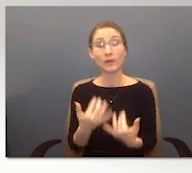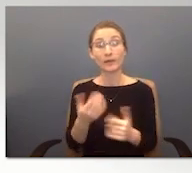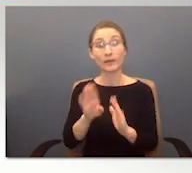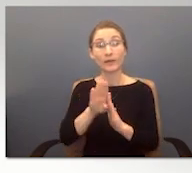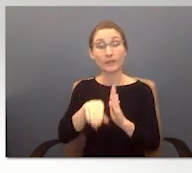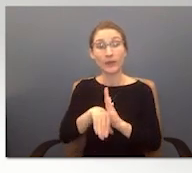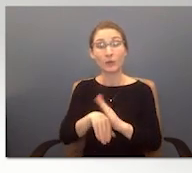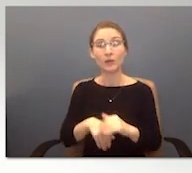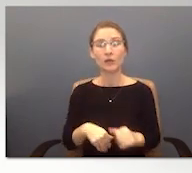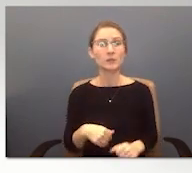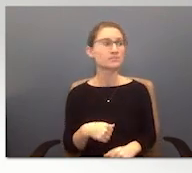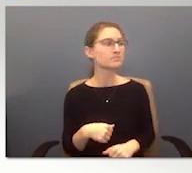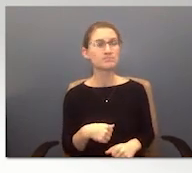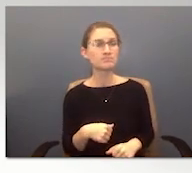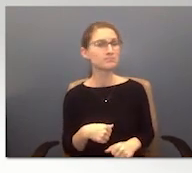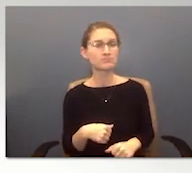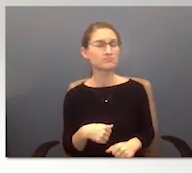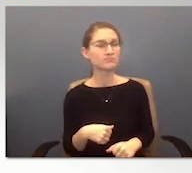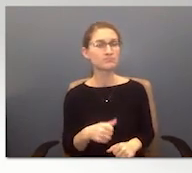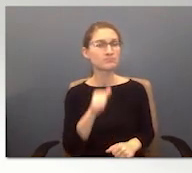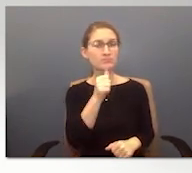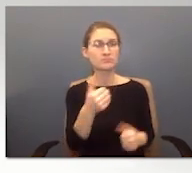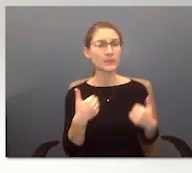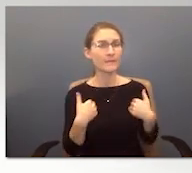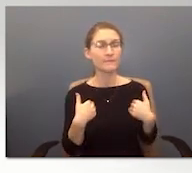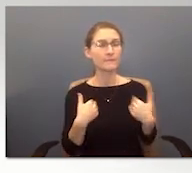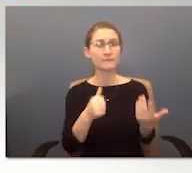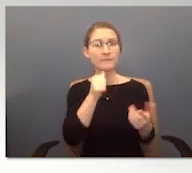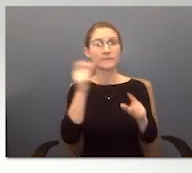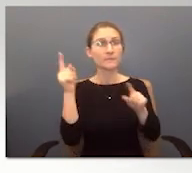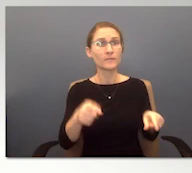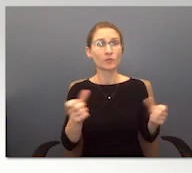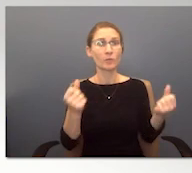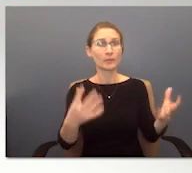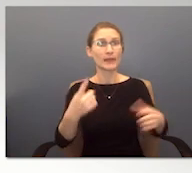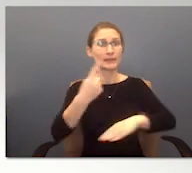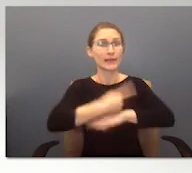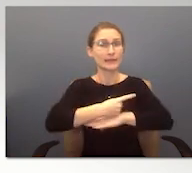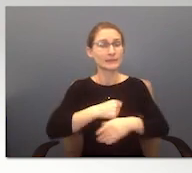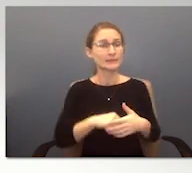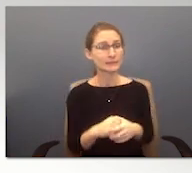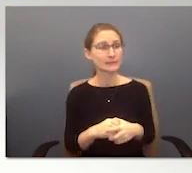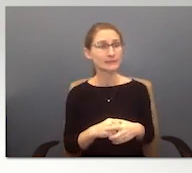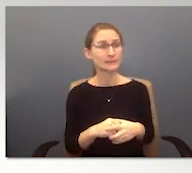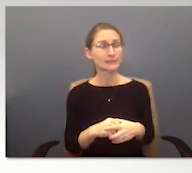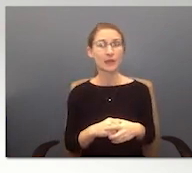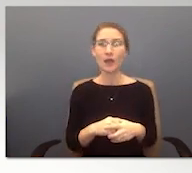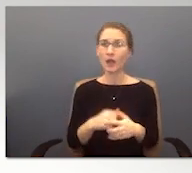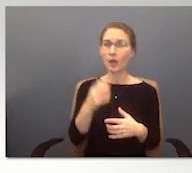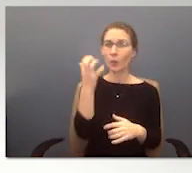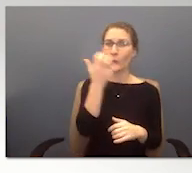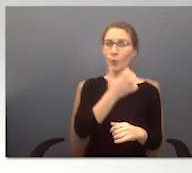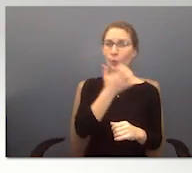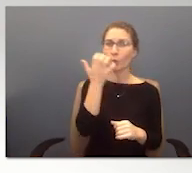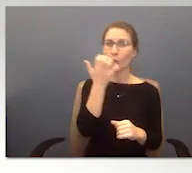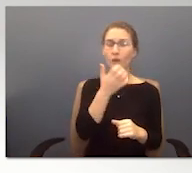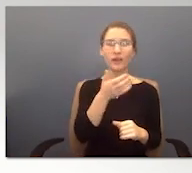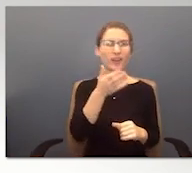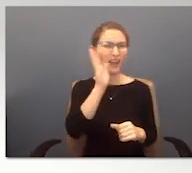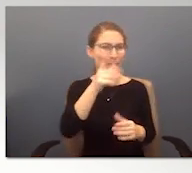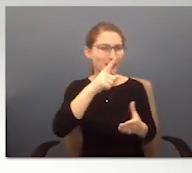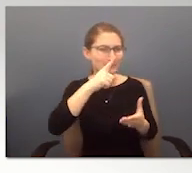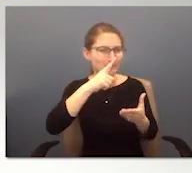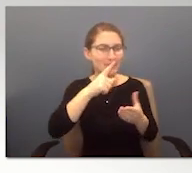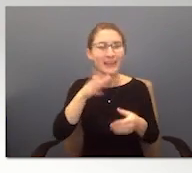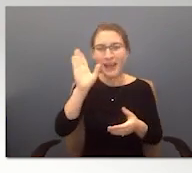they said, yeah, we don't know why they sent that to you, we don't even have it, it'll be here in 3 days. Yeah. Oh, And so, like, I'll look